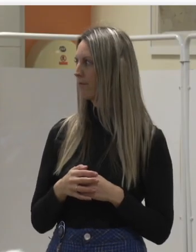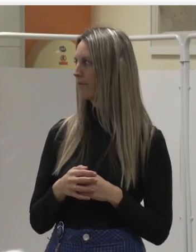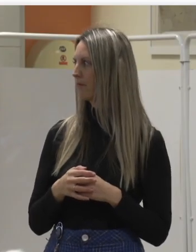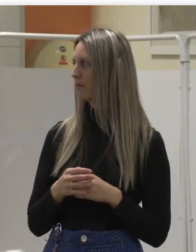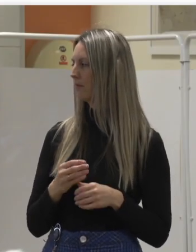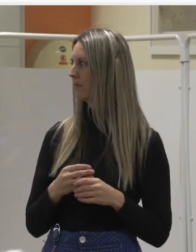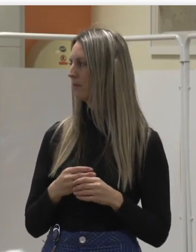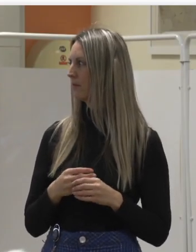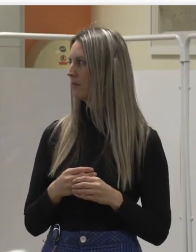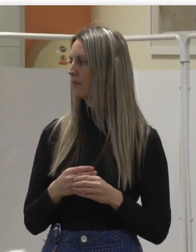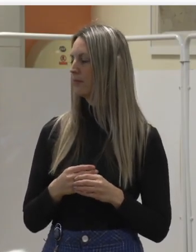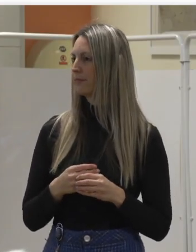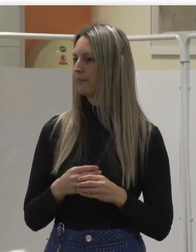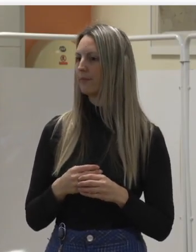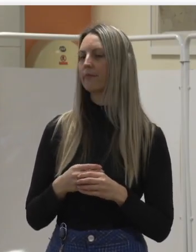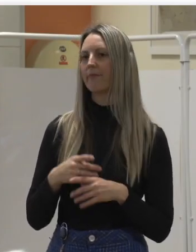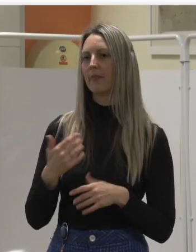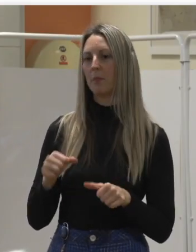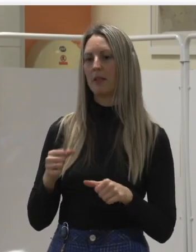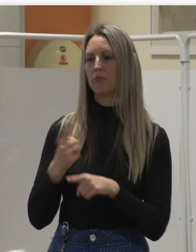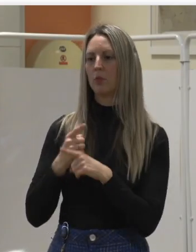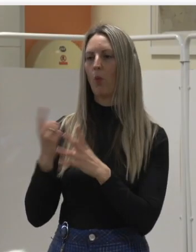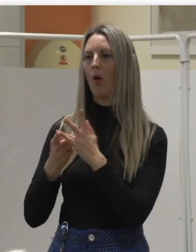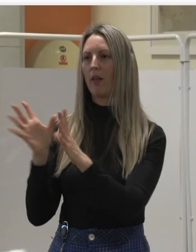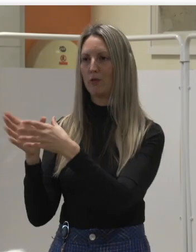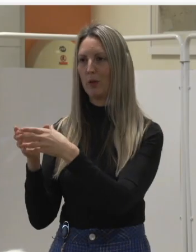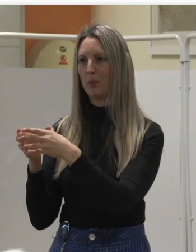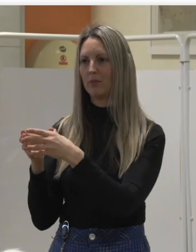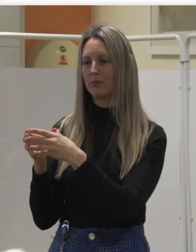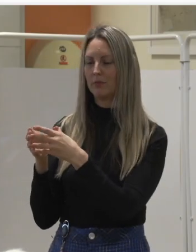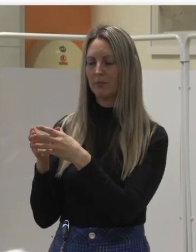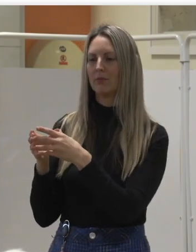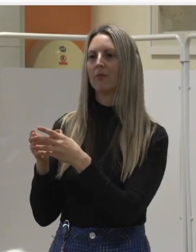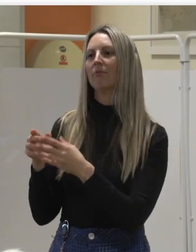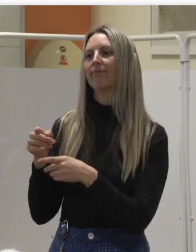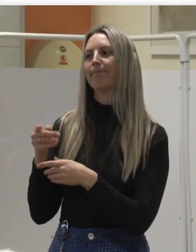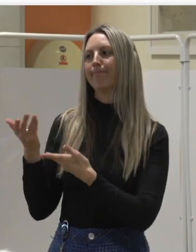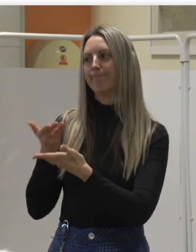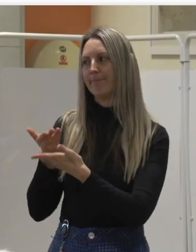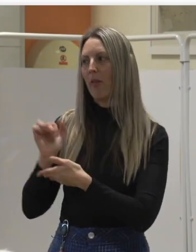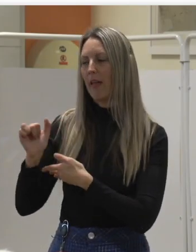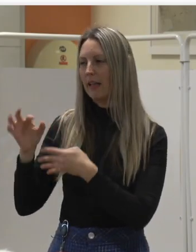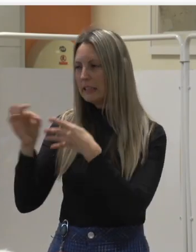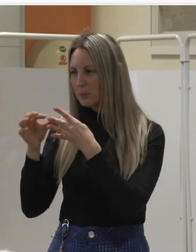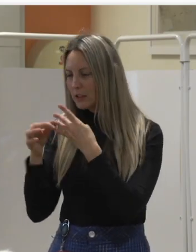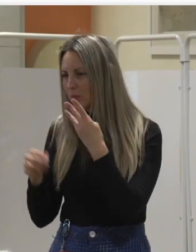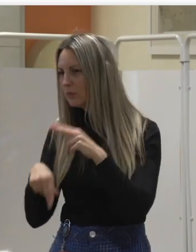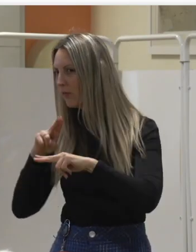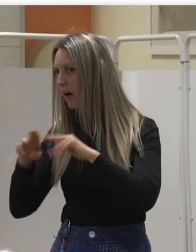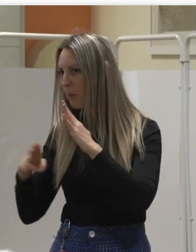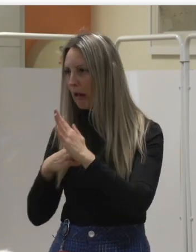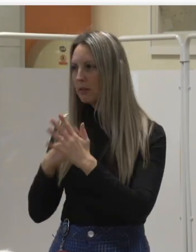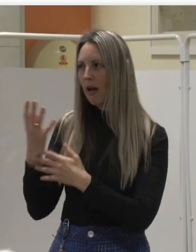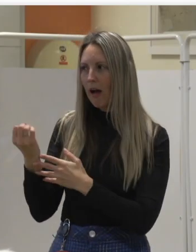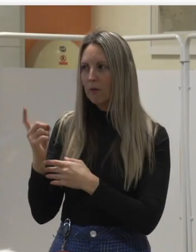same chat about what symptoms and how they manage. So brain fog remains one of the major symptoms which people will come and tell